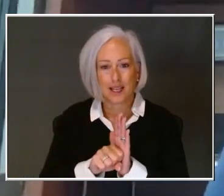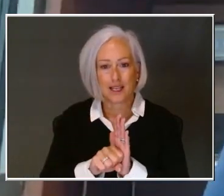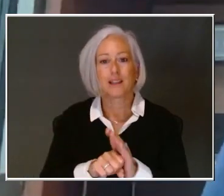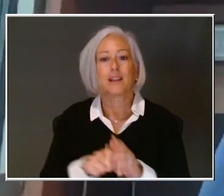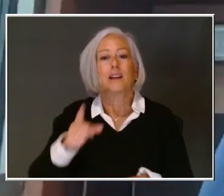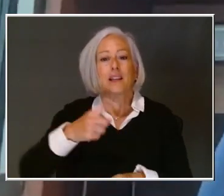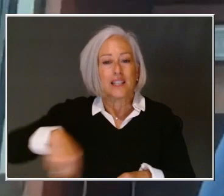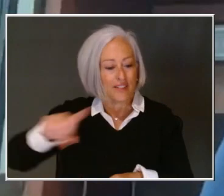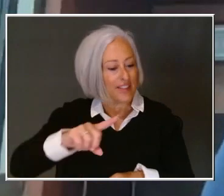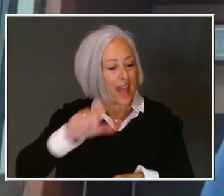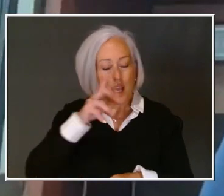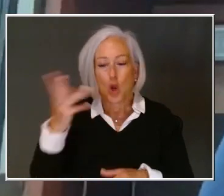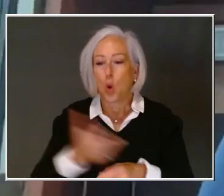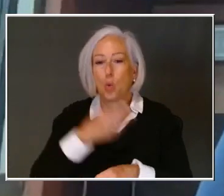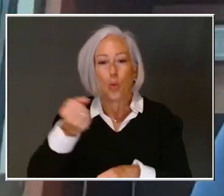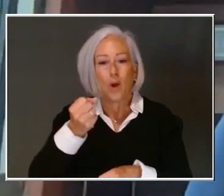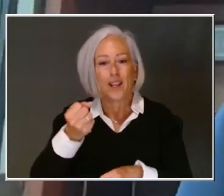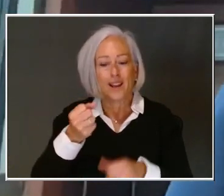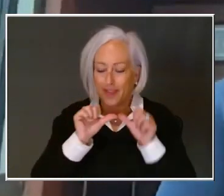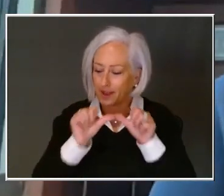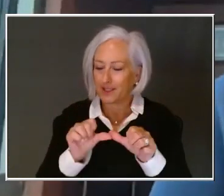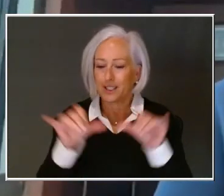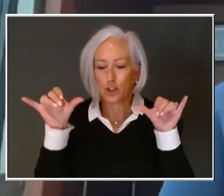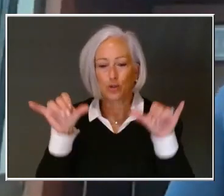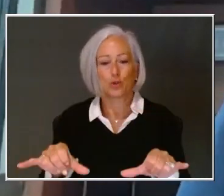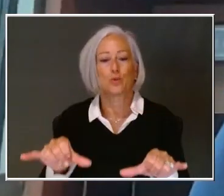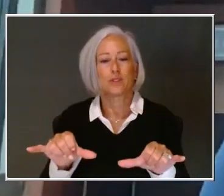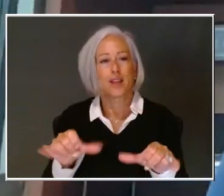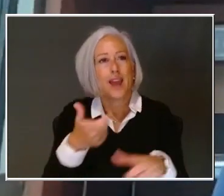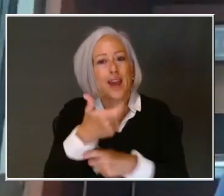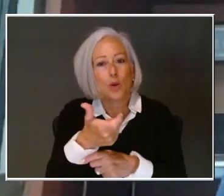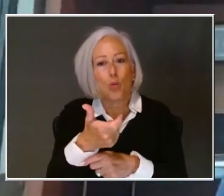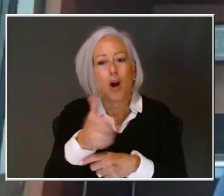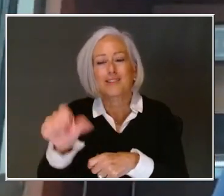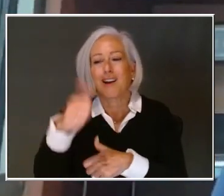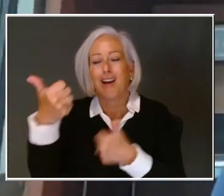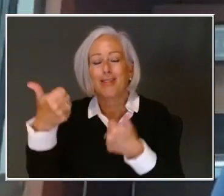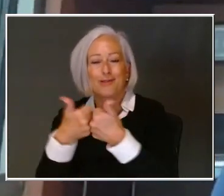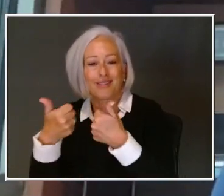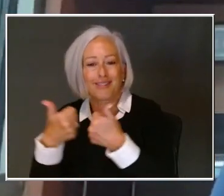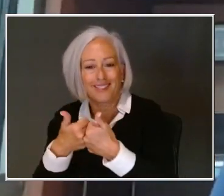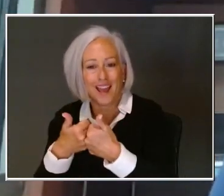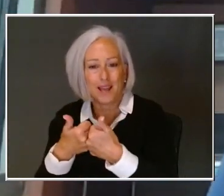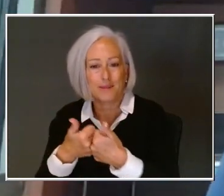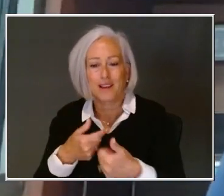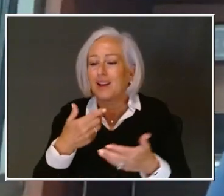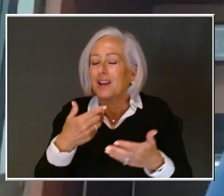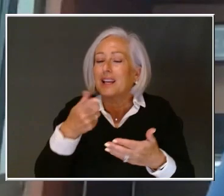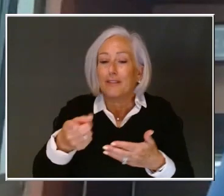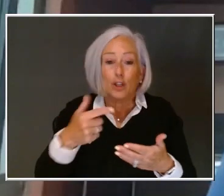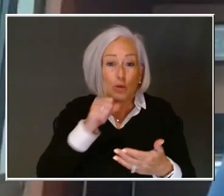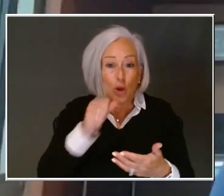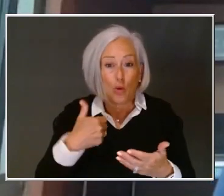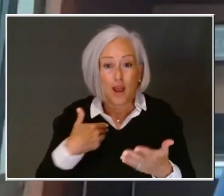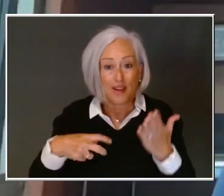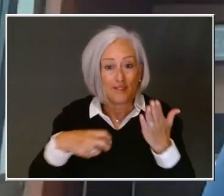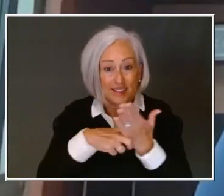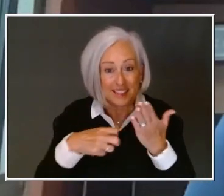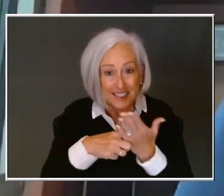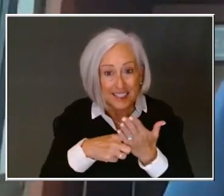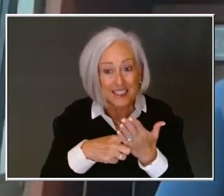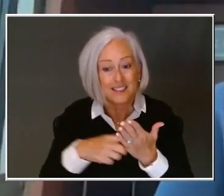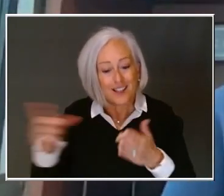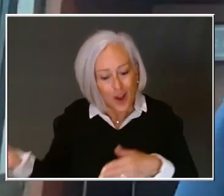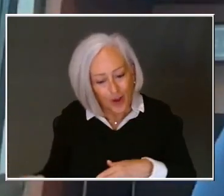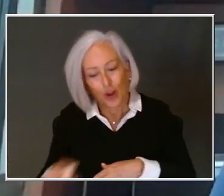team. They cheer. So whether you have tickets, don't have tickets, get down to the T-Mobile Center and the Power and Light. We want to keep this